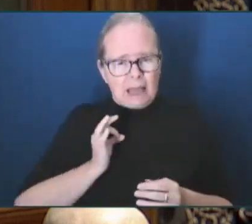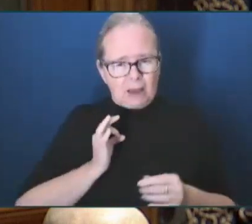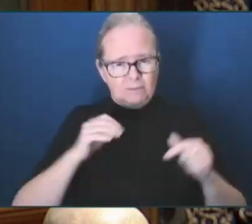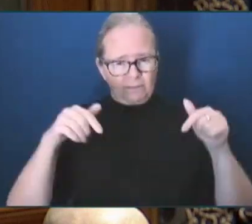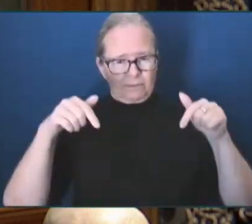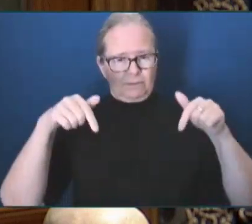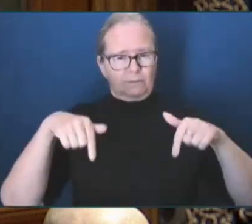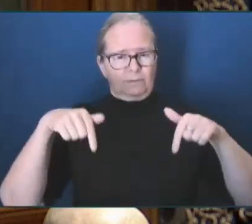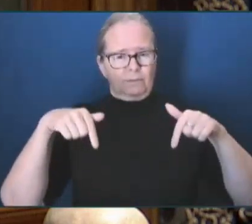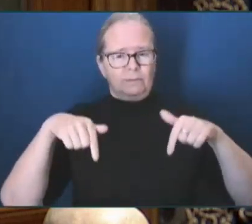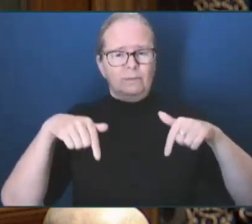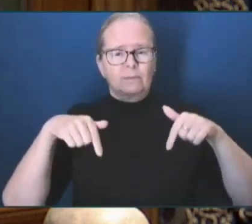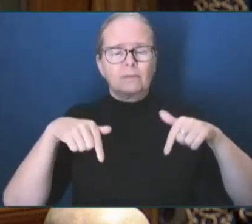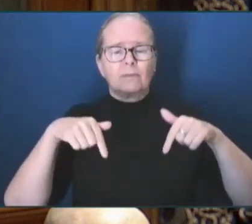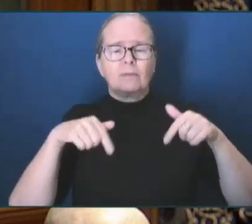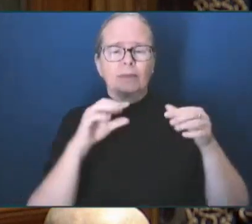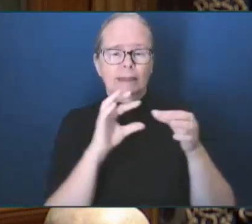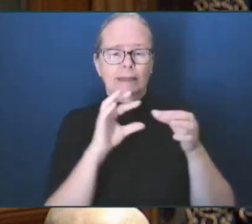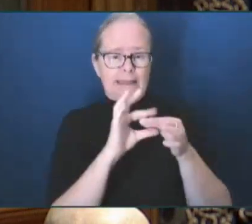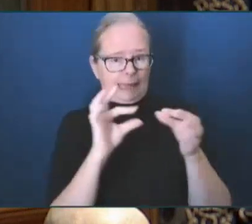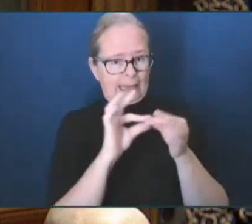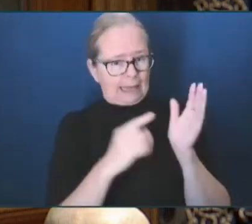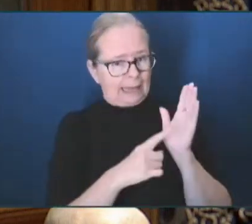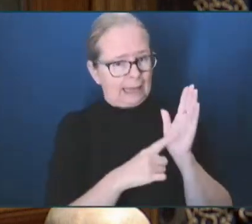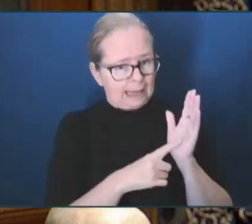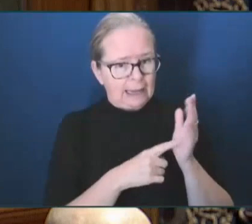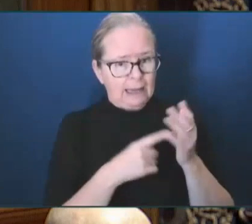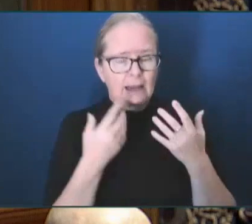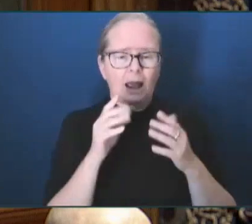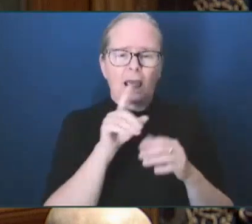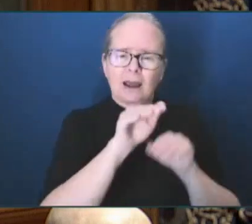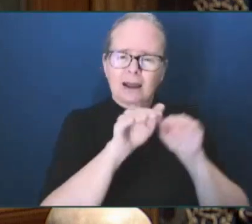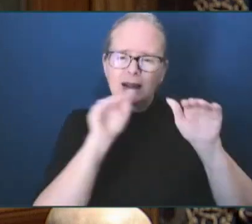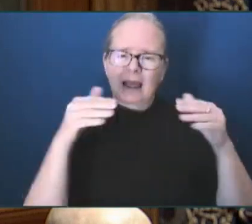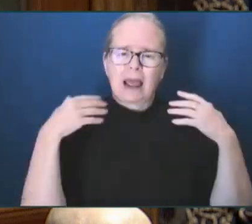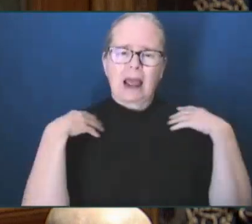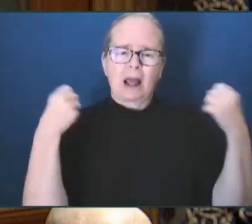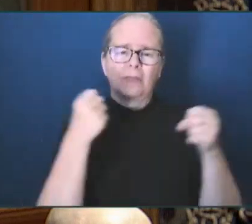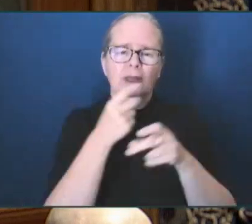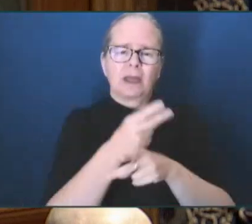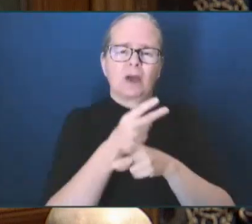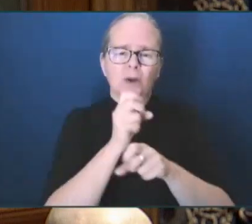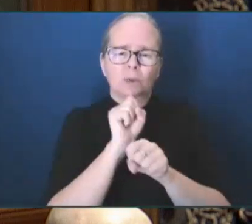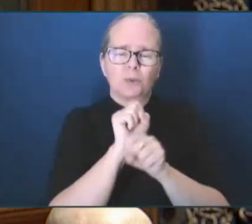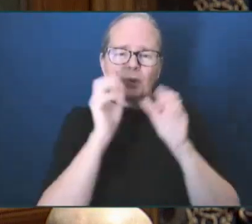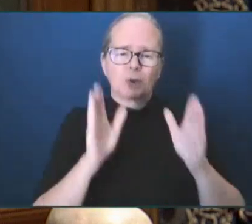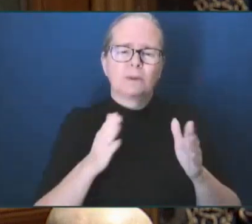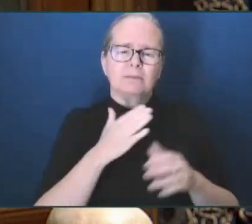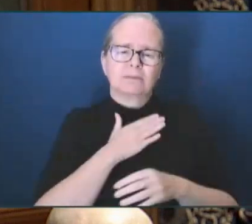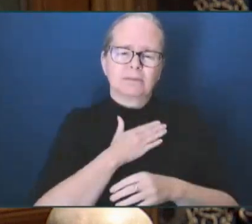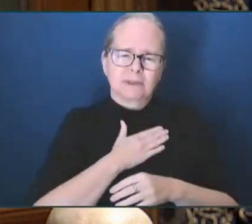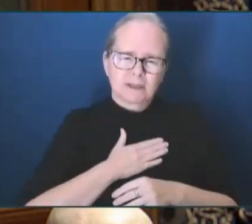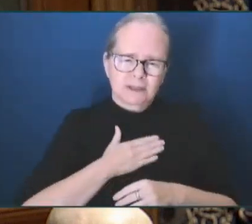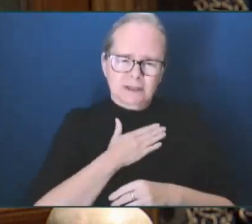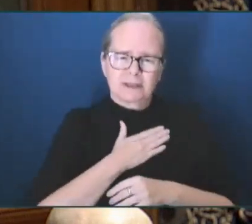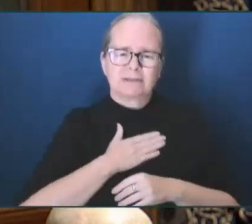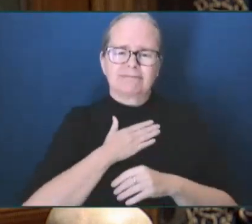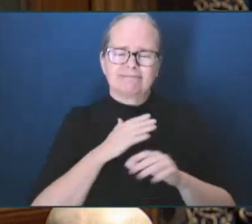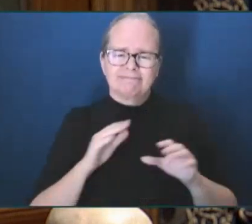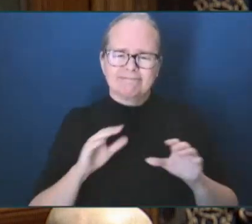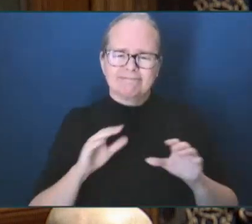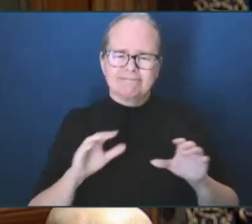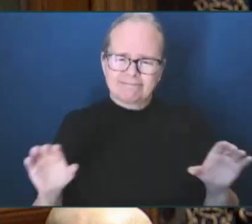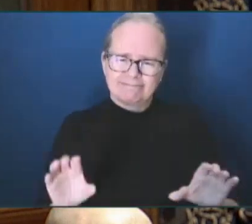emerging needs are the greatest. There's been a chronic shortage of nurses in hospitals. Imagine how those who have been working